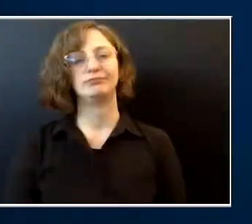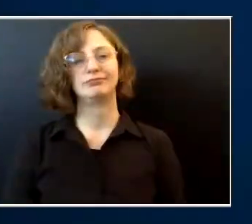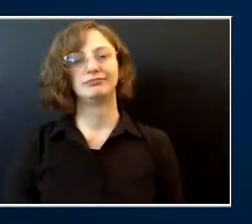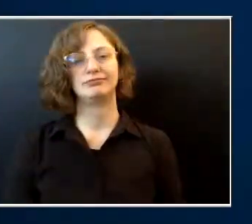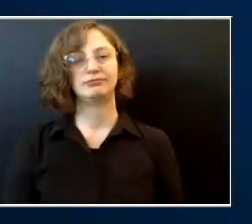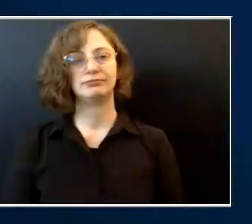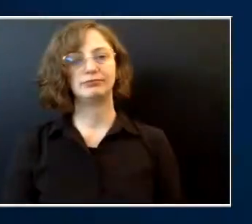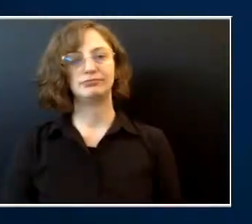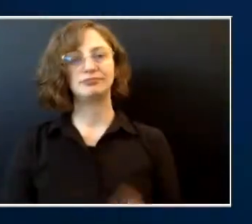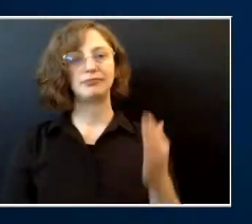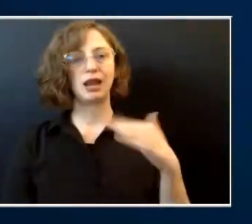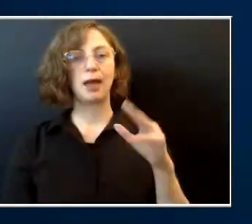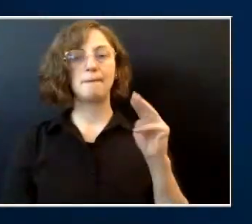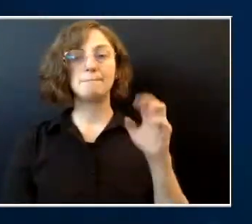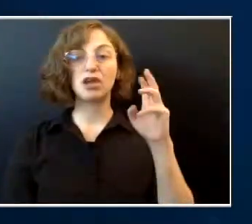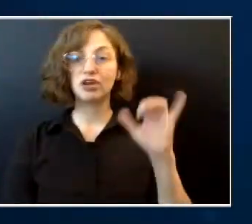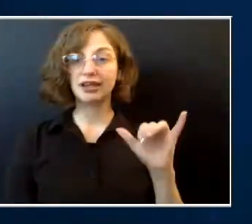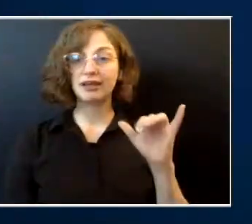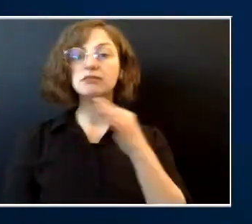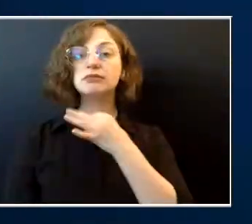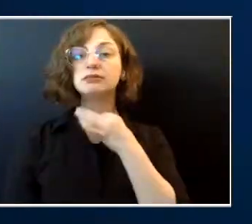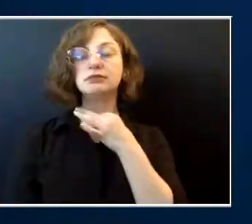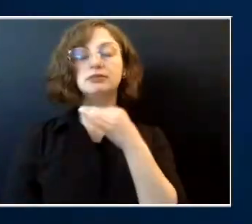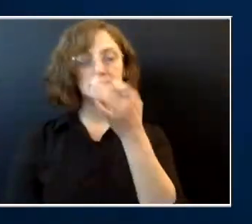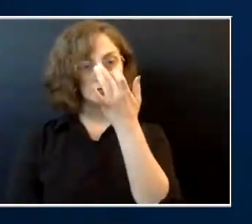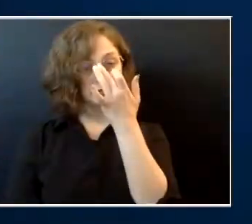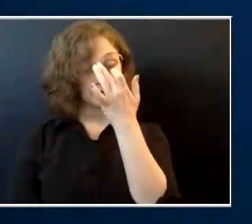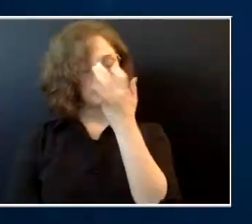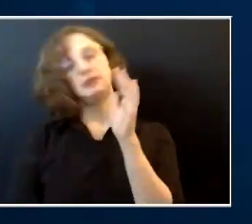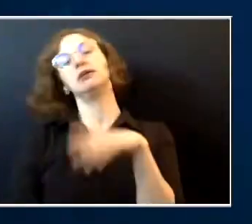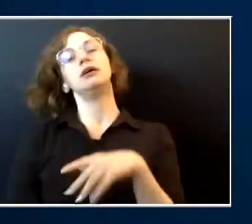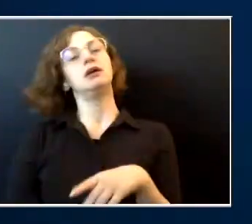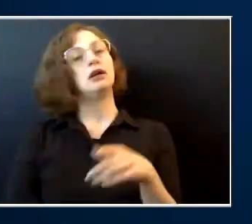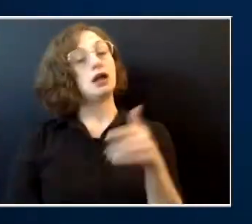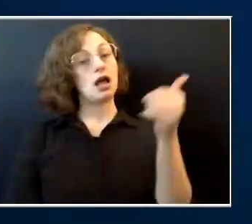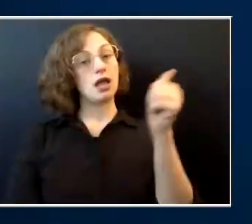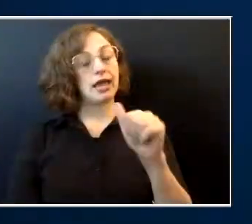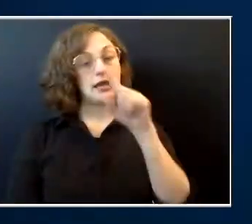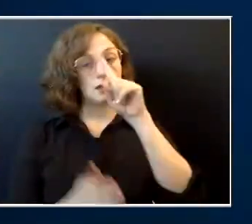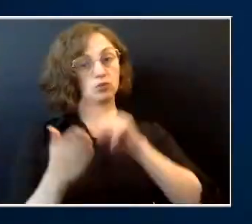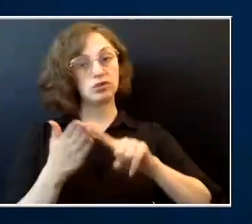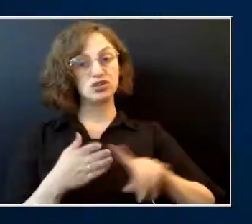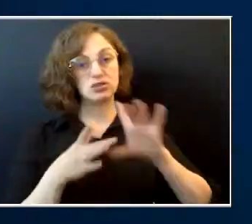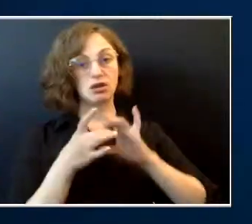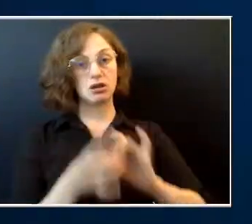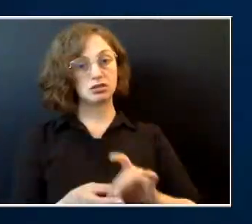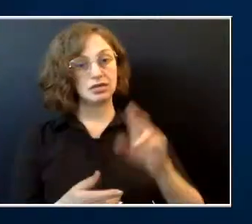Mary McBain would like to know if you've done any research on traumatic brain injuries.